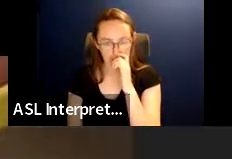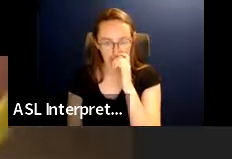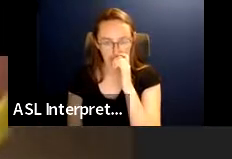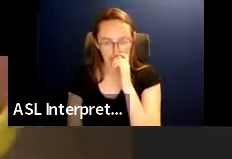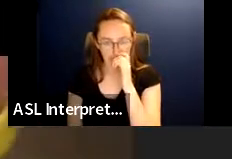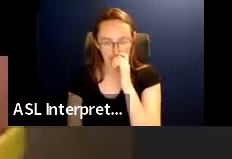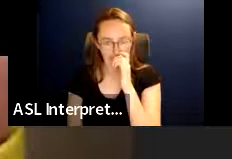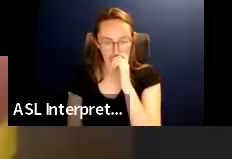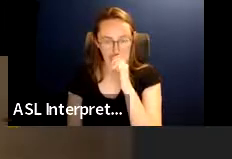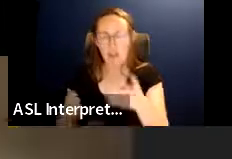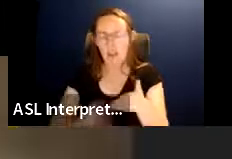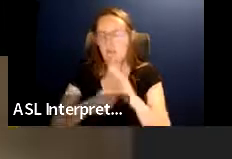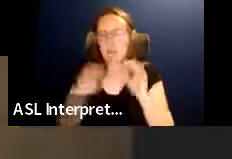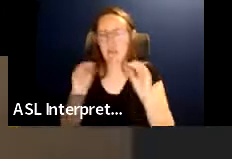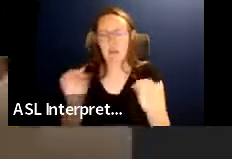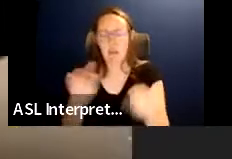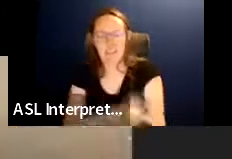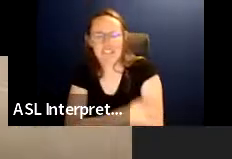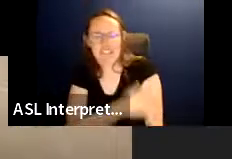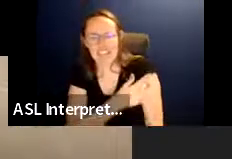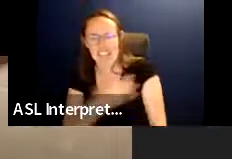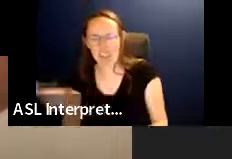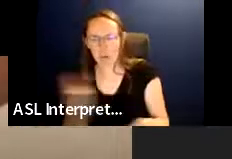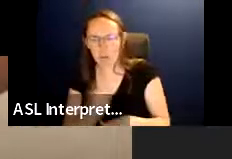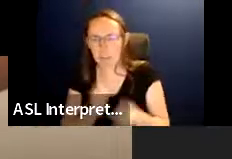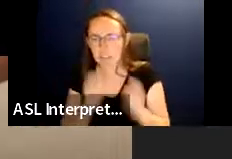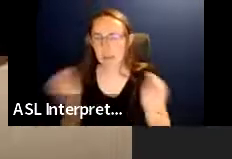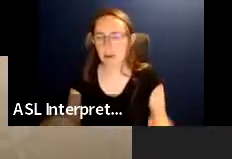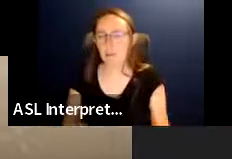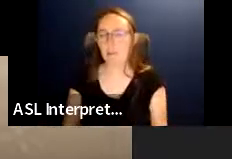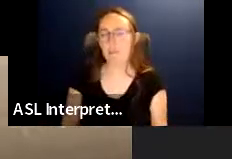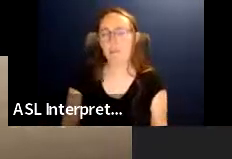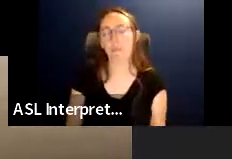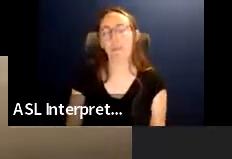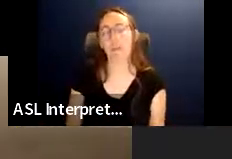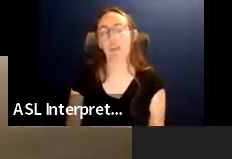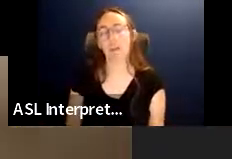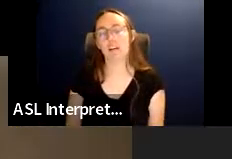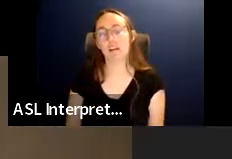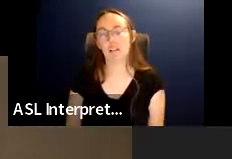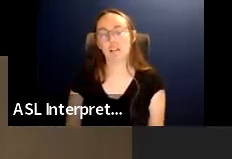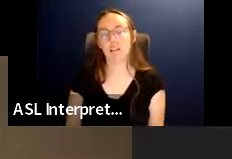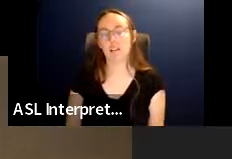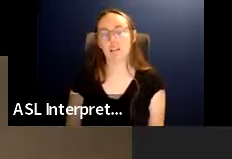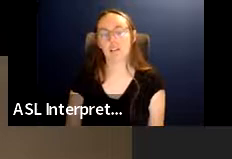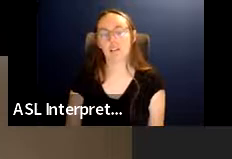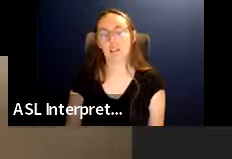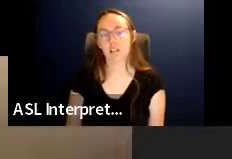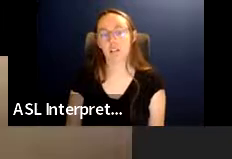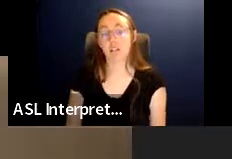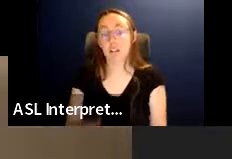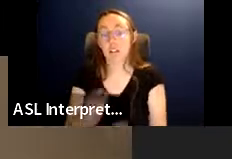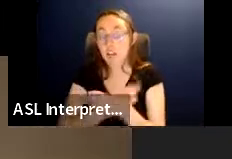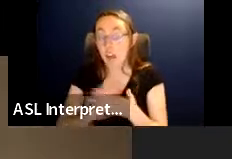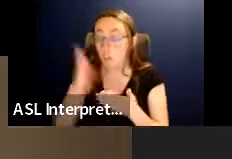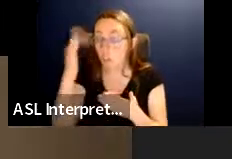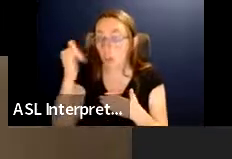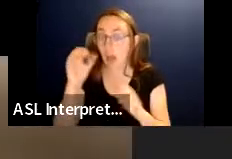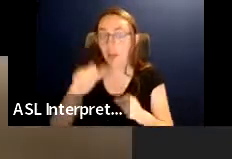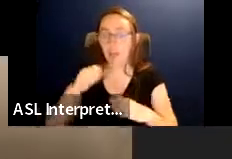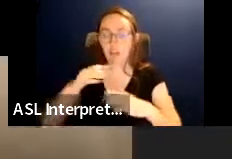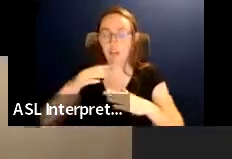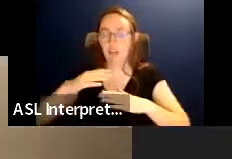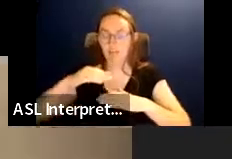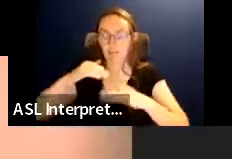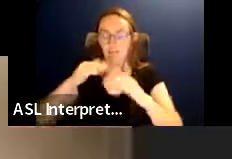So nobody scratches themselves. So the nice thing about this is that I can then lay it flat, it's